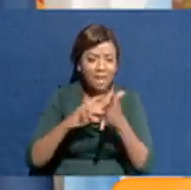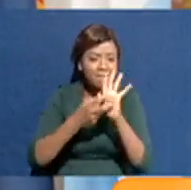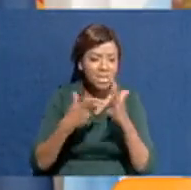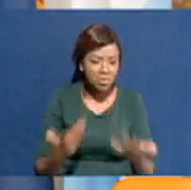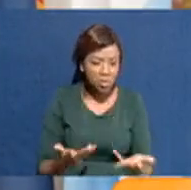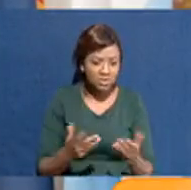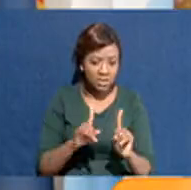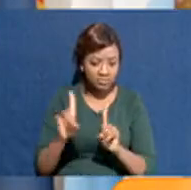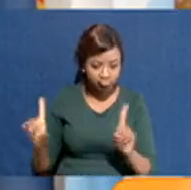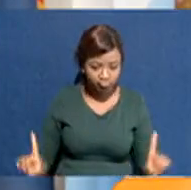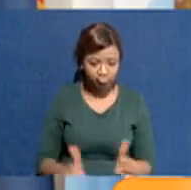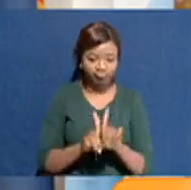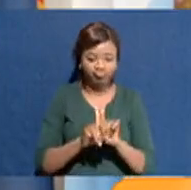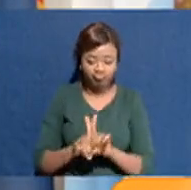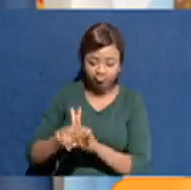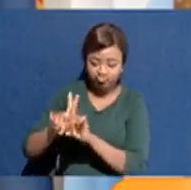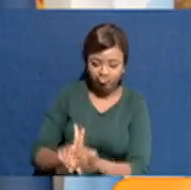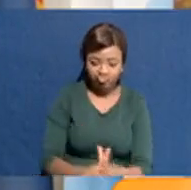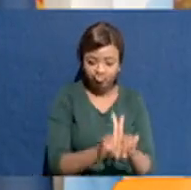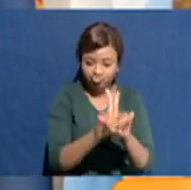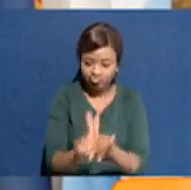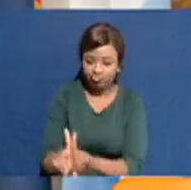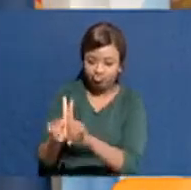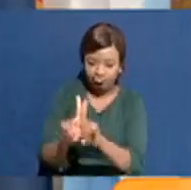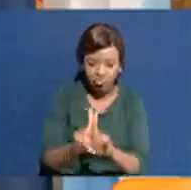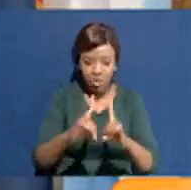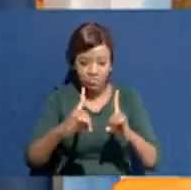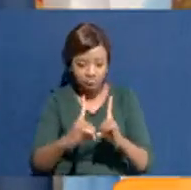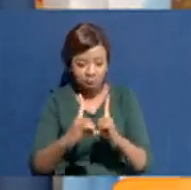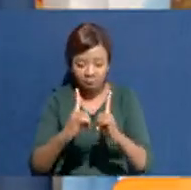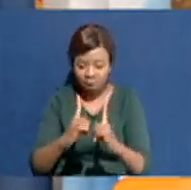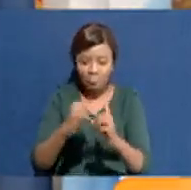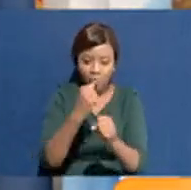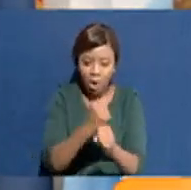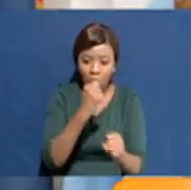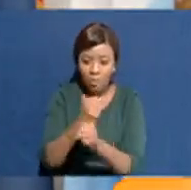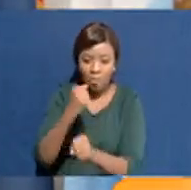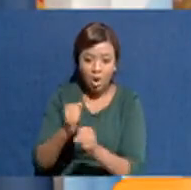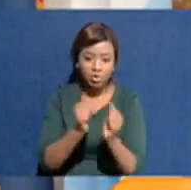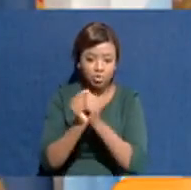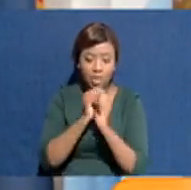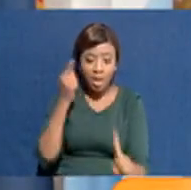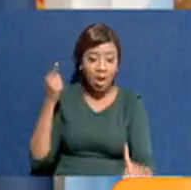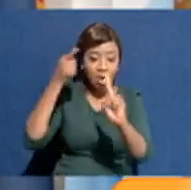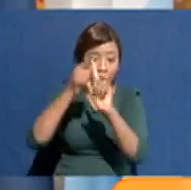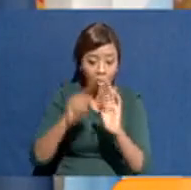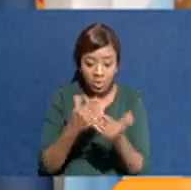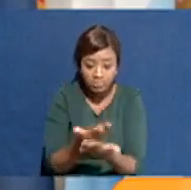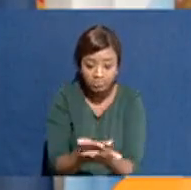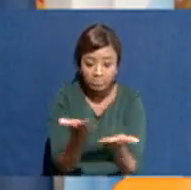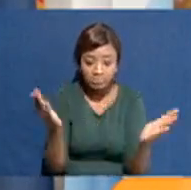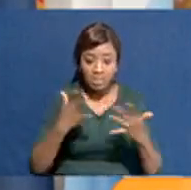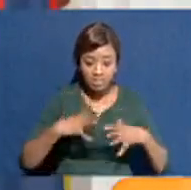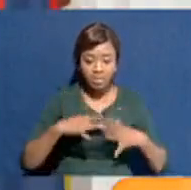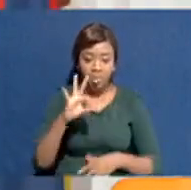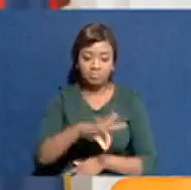hand, shoulder by shoulder, so that we deliver for the common benefit of our people in this